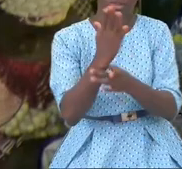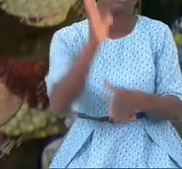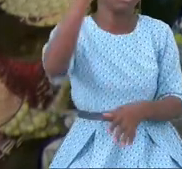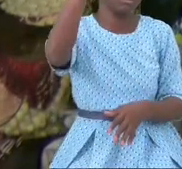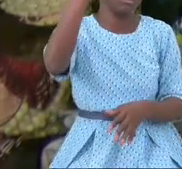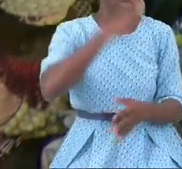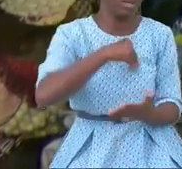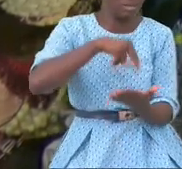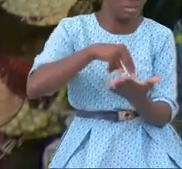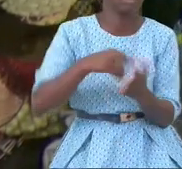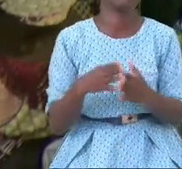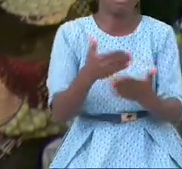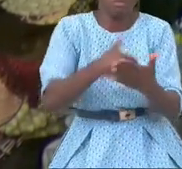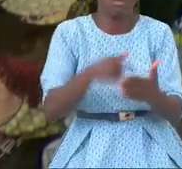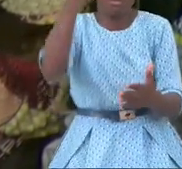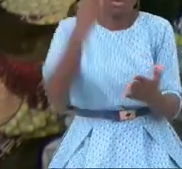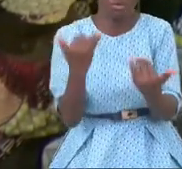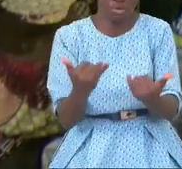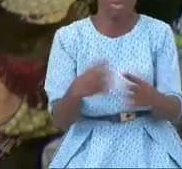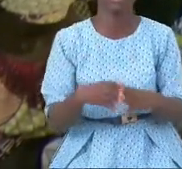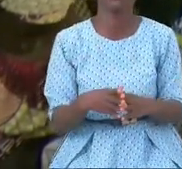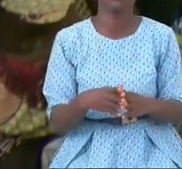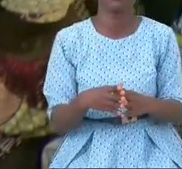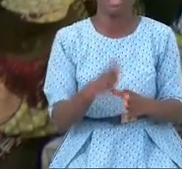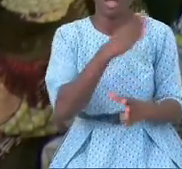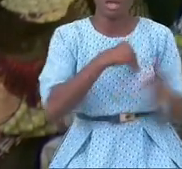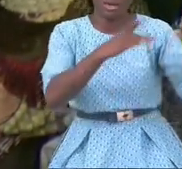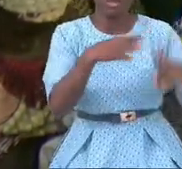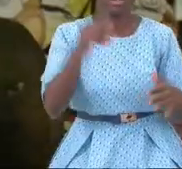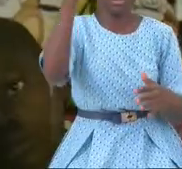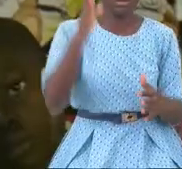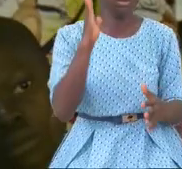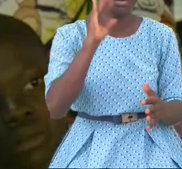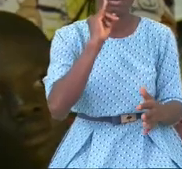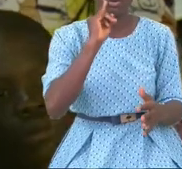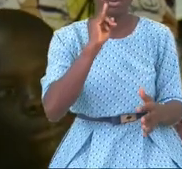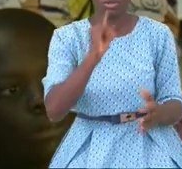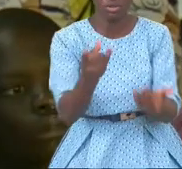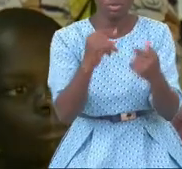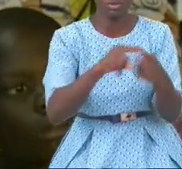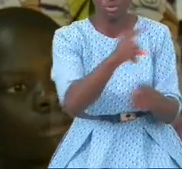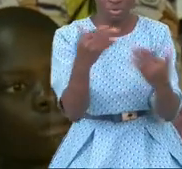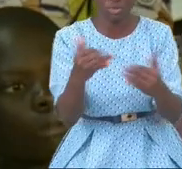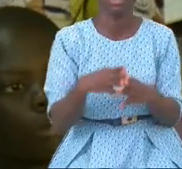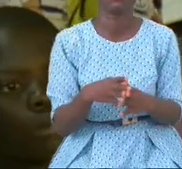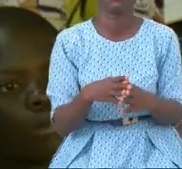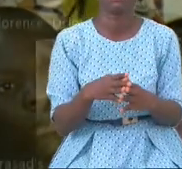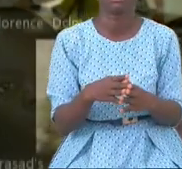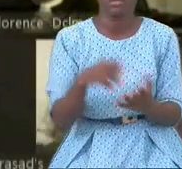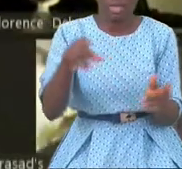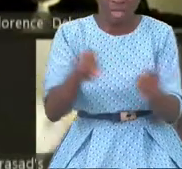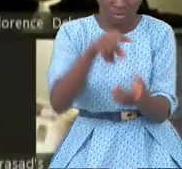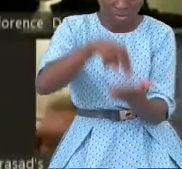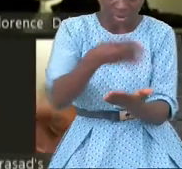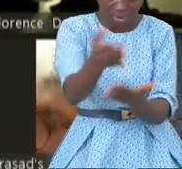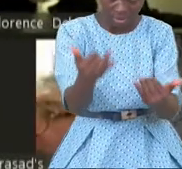up. As you stand up, tell the Lord there, Lord, have mercy on me. I'm a sinner. I want your forgiveness and